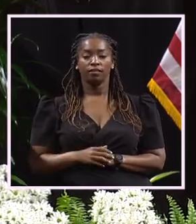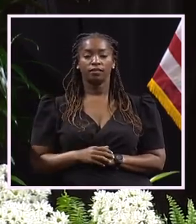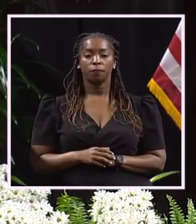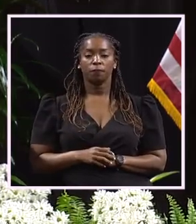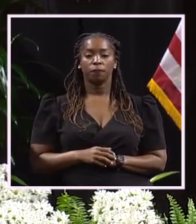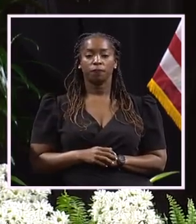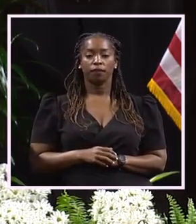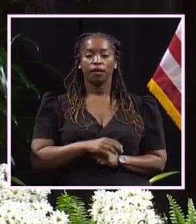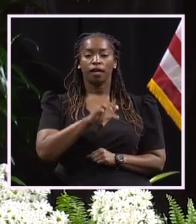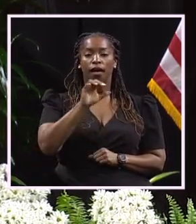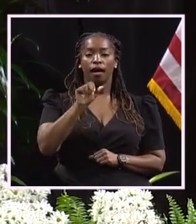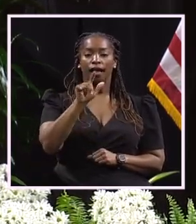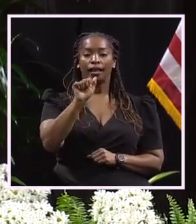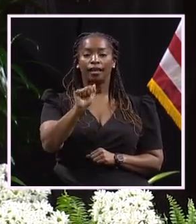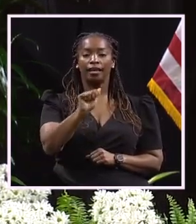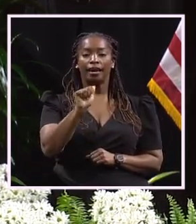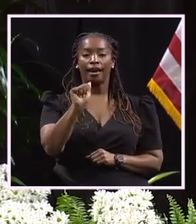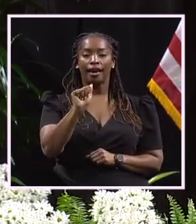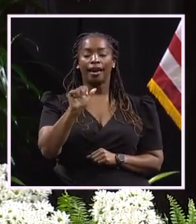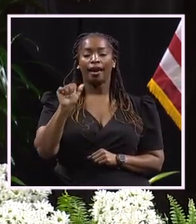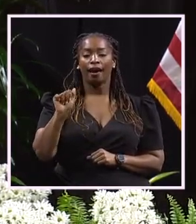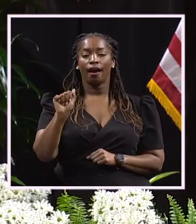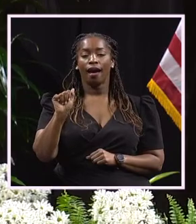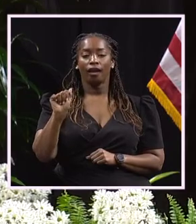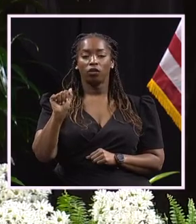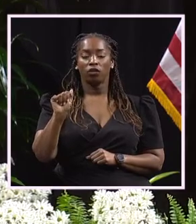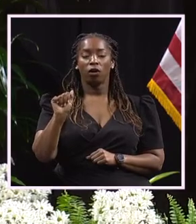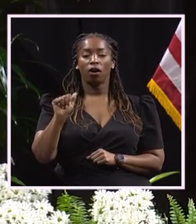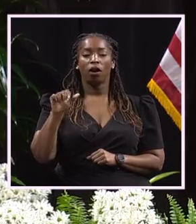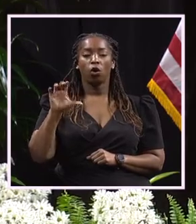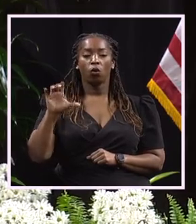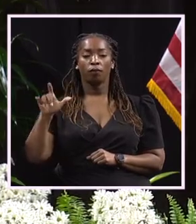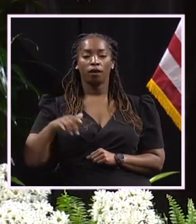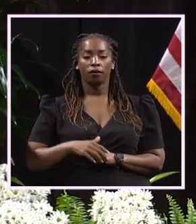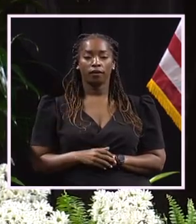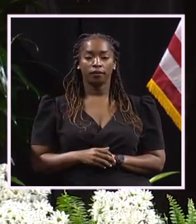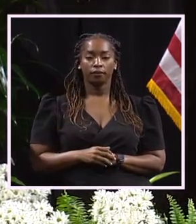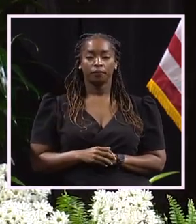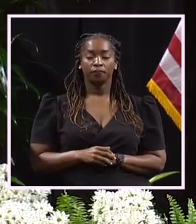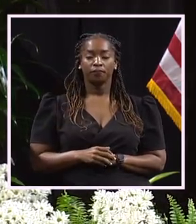Maria E. Aguilar, cum laude, Manuel A. Padilla,